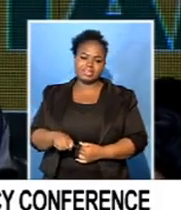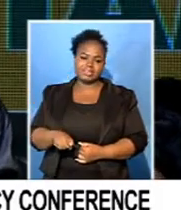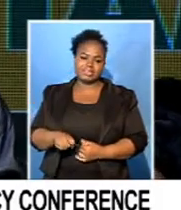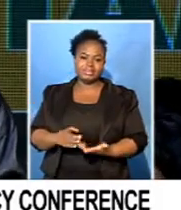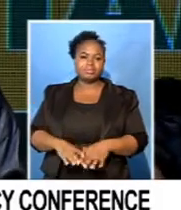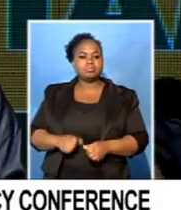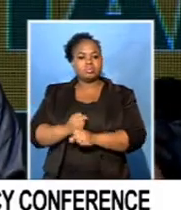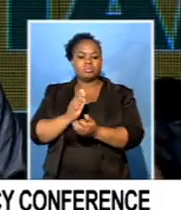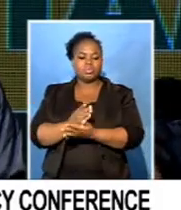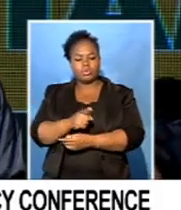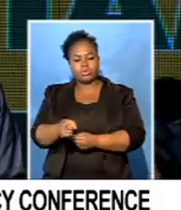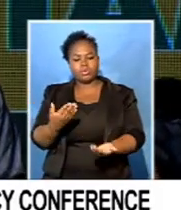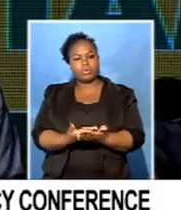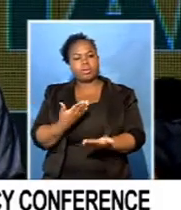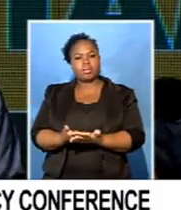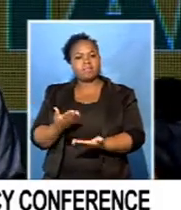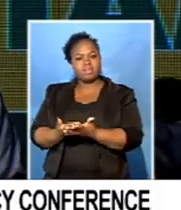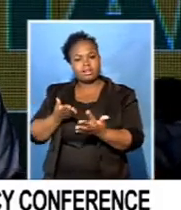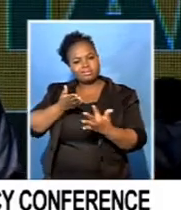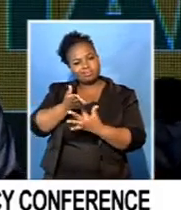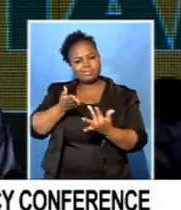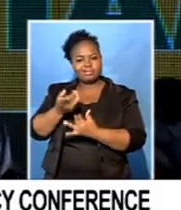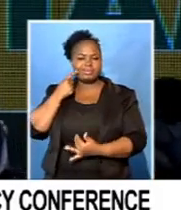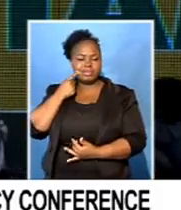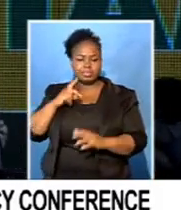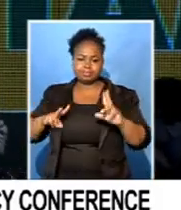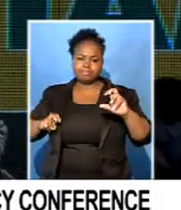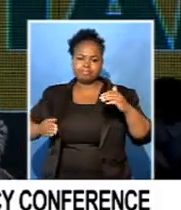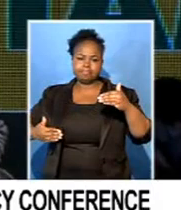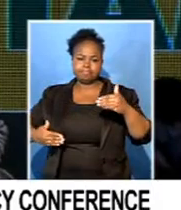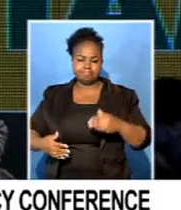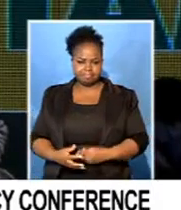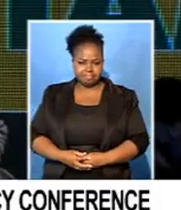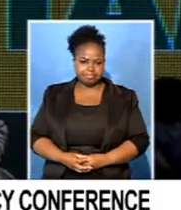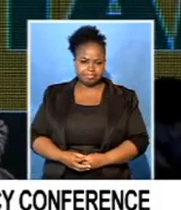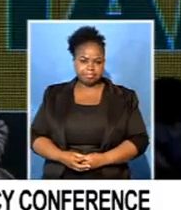progressively available and accessible." Close quote.